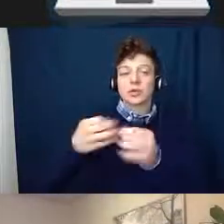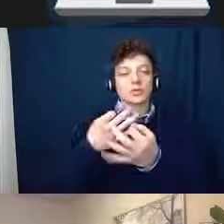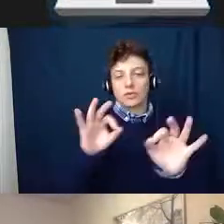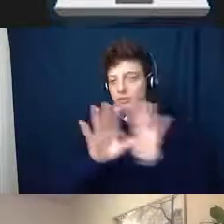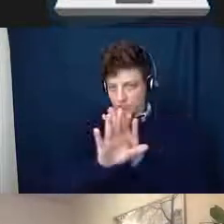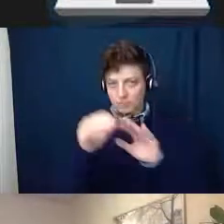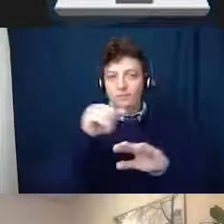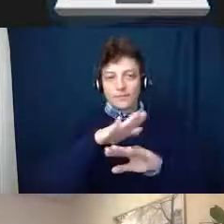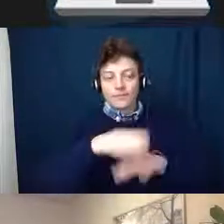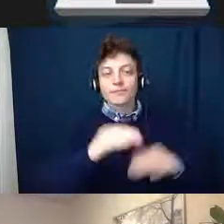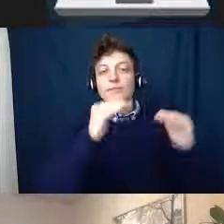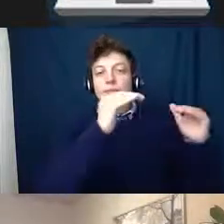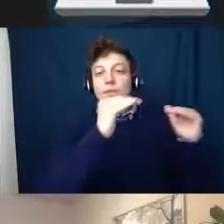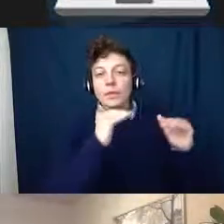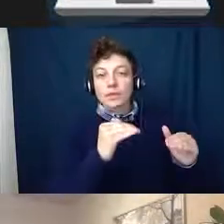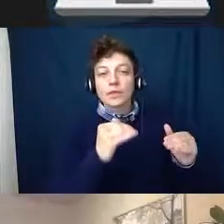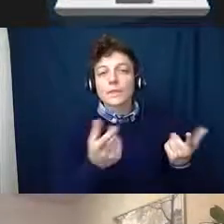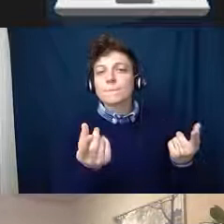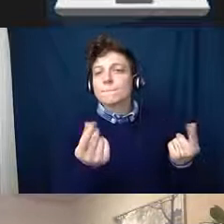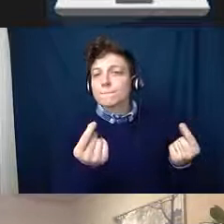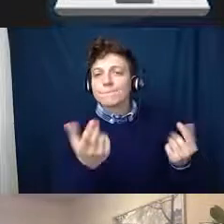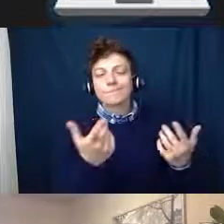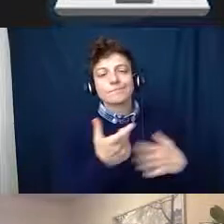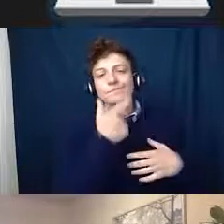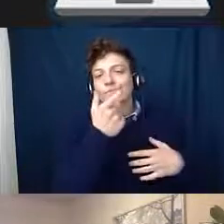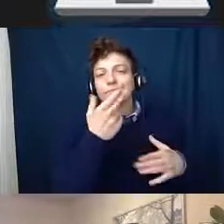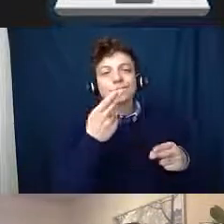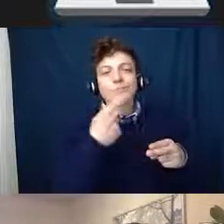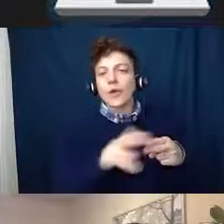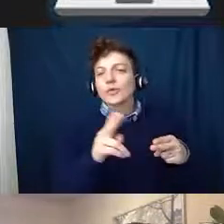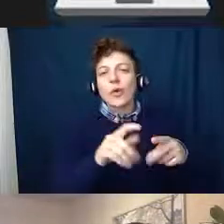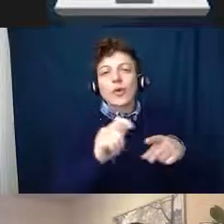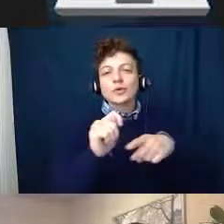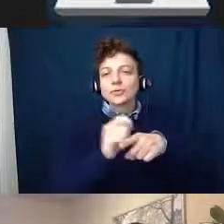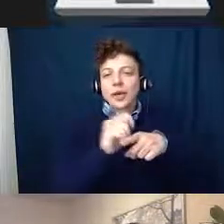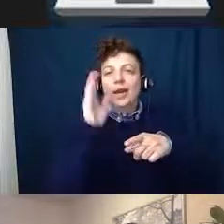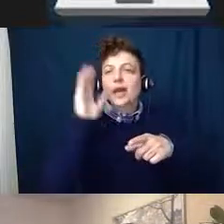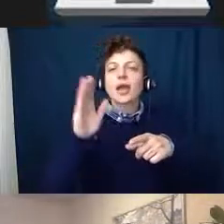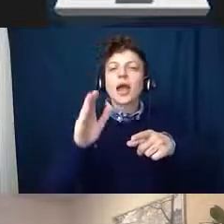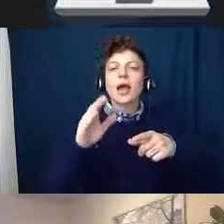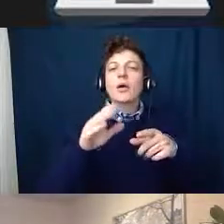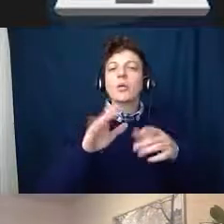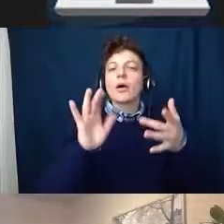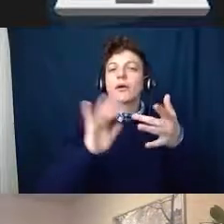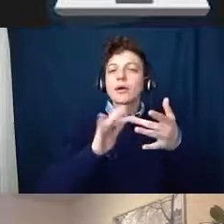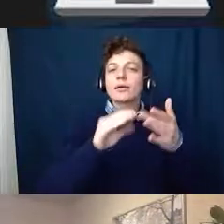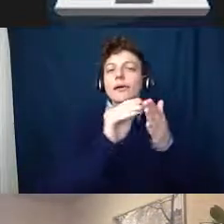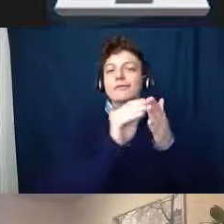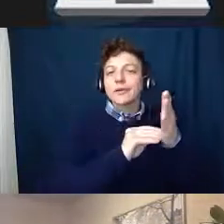In order to get this mailed to you, you'd watch a short naloxone training and fill out a web-based form on Next website.